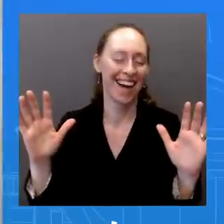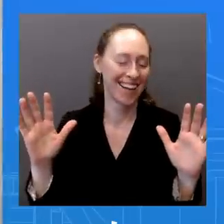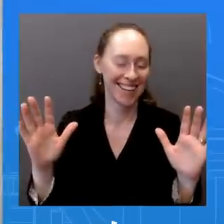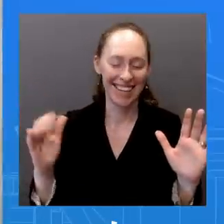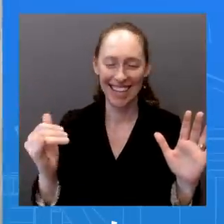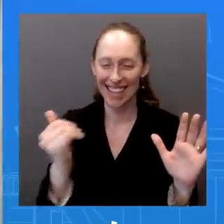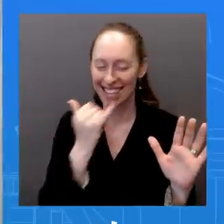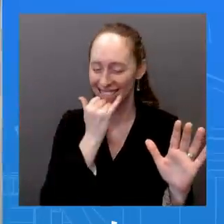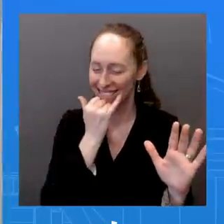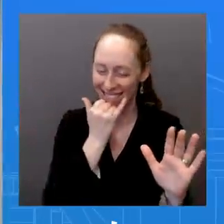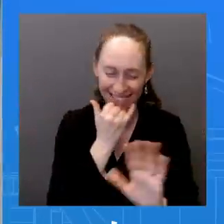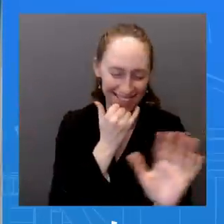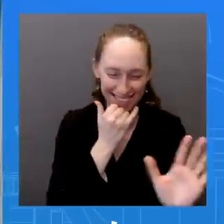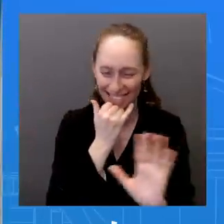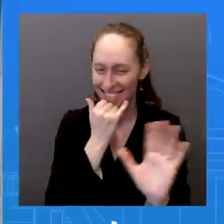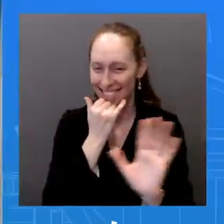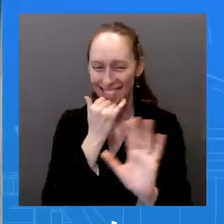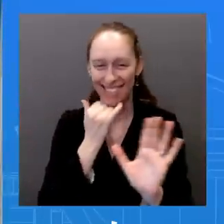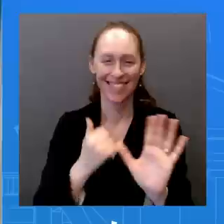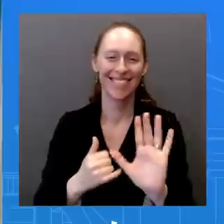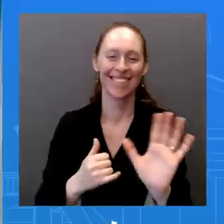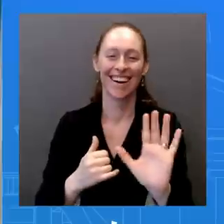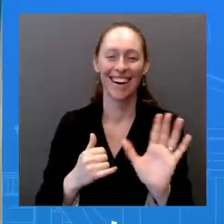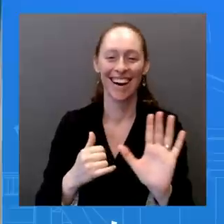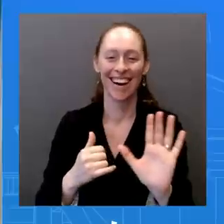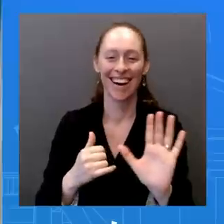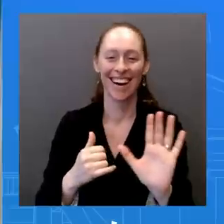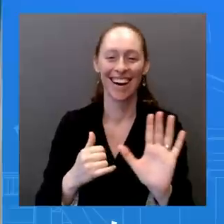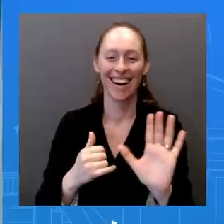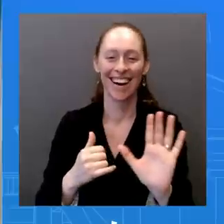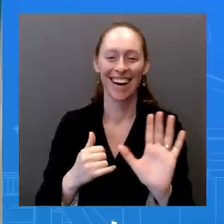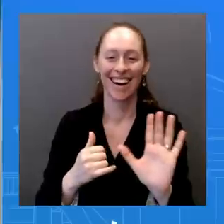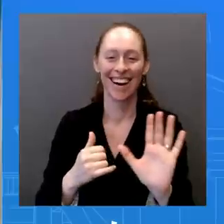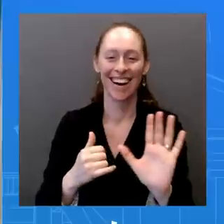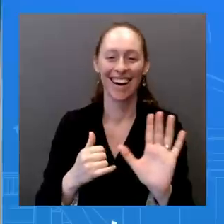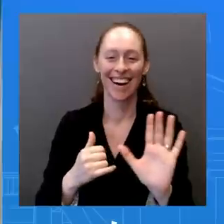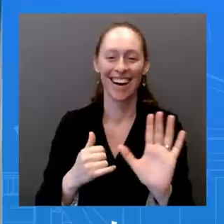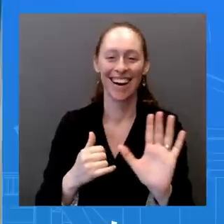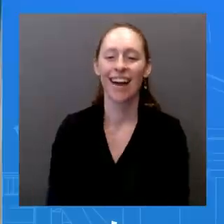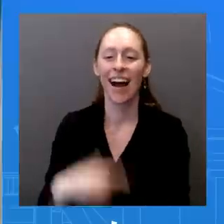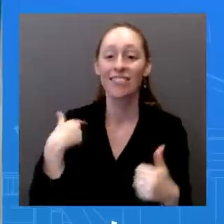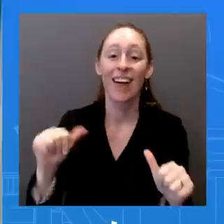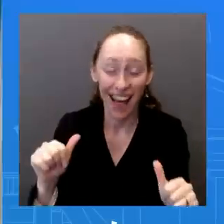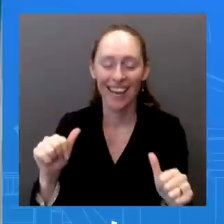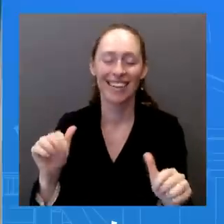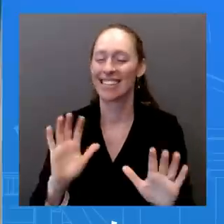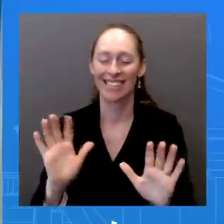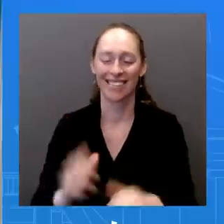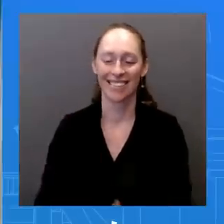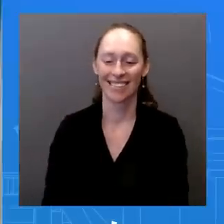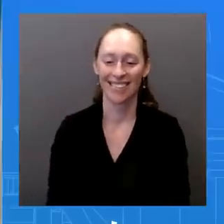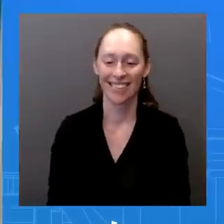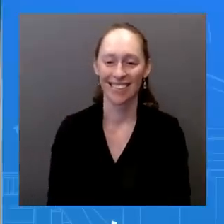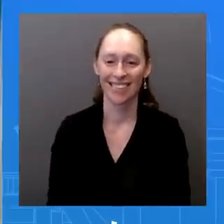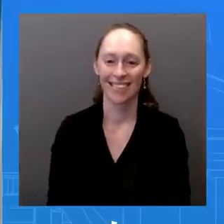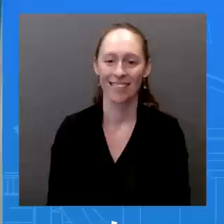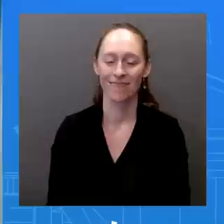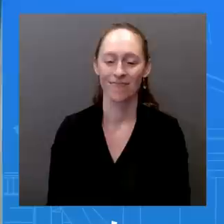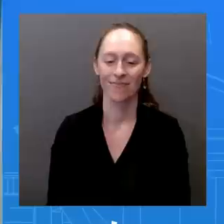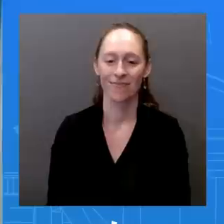Giving myself an extra day. All right. Well, good to see you guys on Tuesday. So we are closely